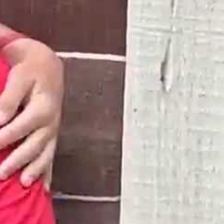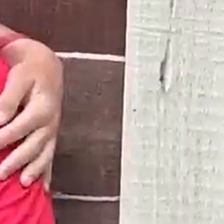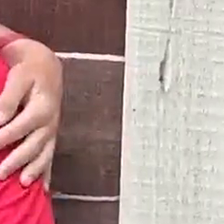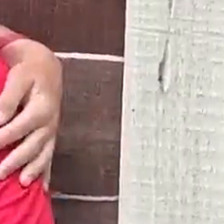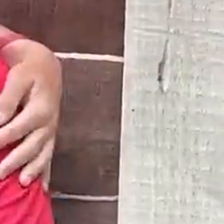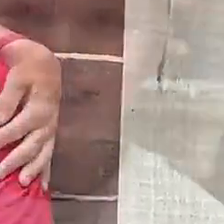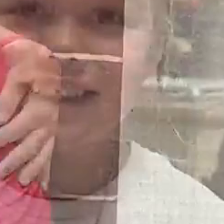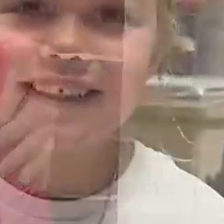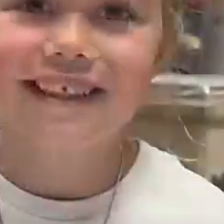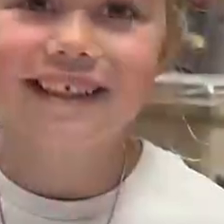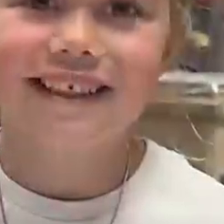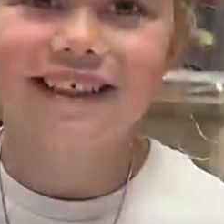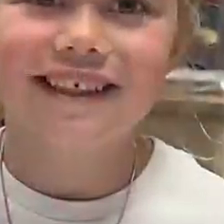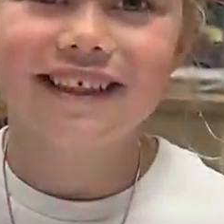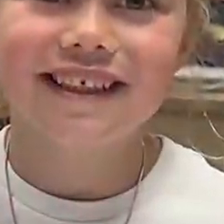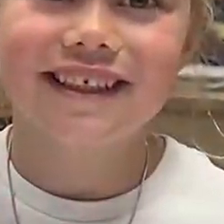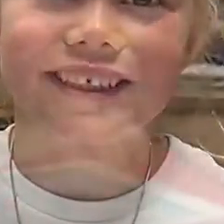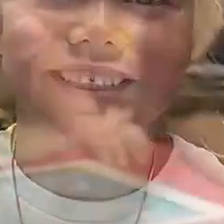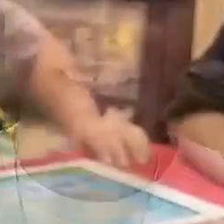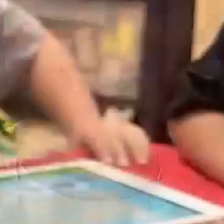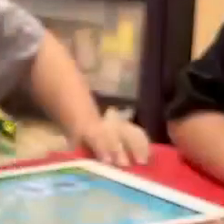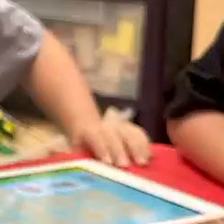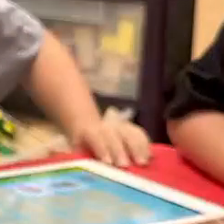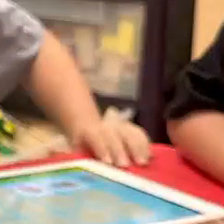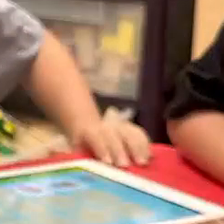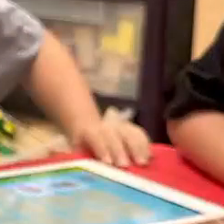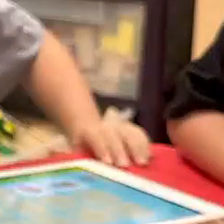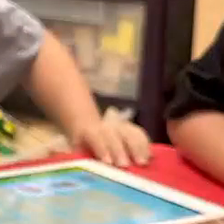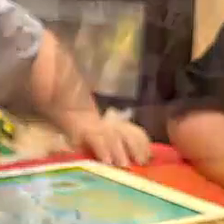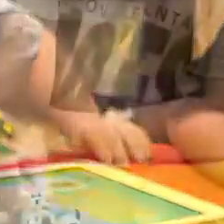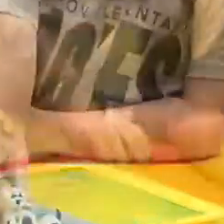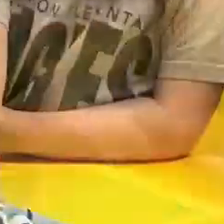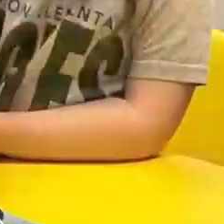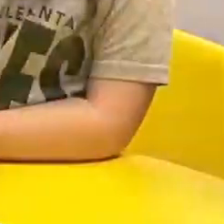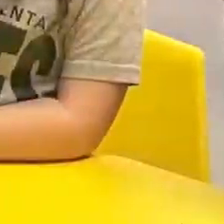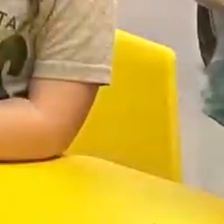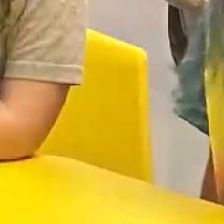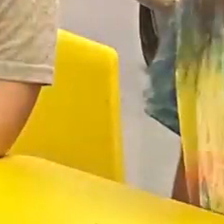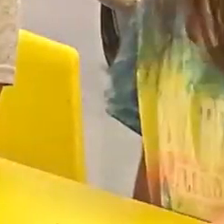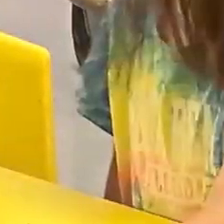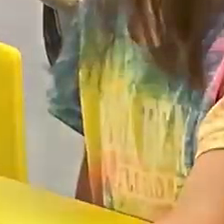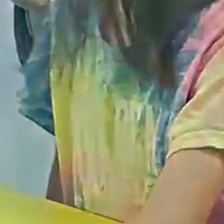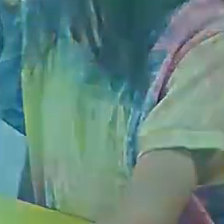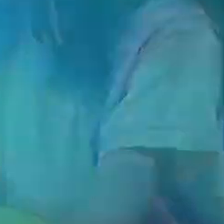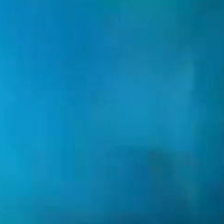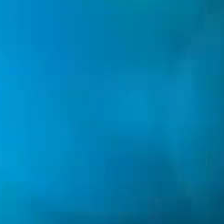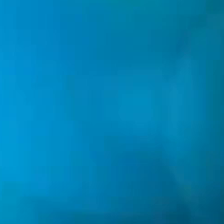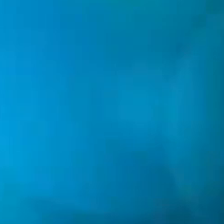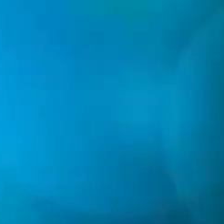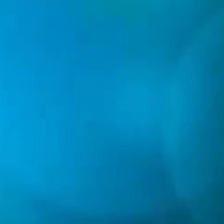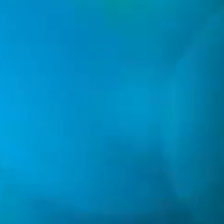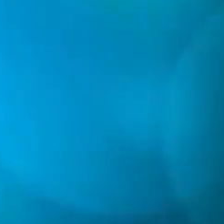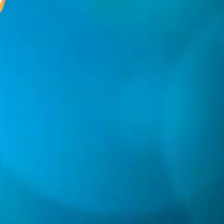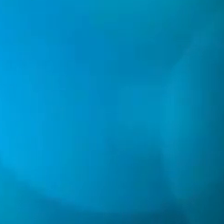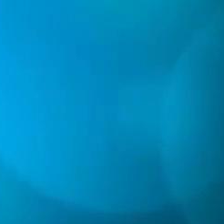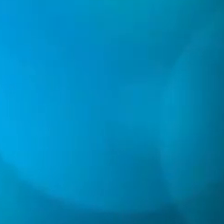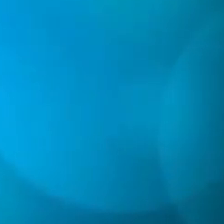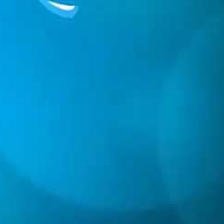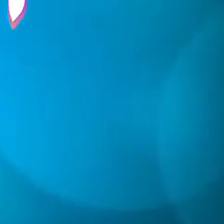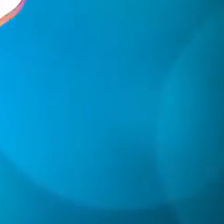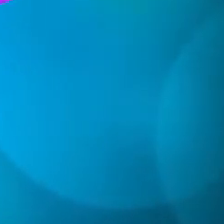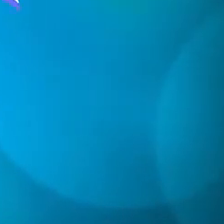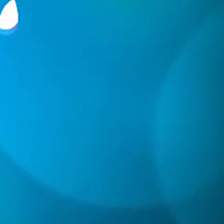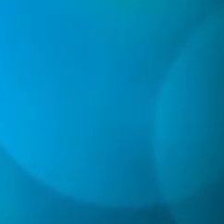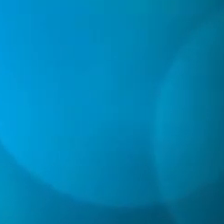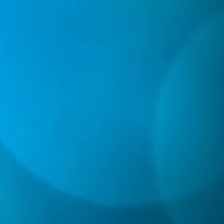and relationship building. Summer Speech will serve area youth by reinforcing and improving the speech skills they've learned. Your support to Wood County Society